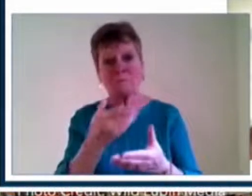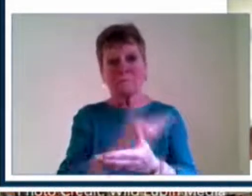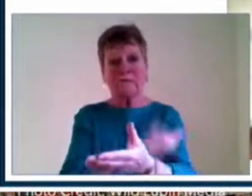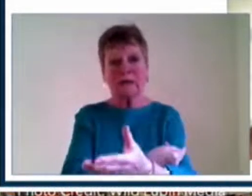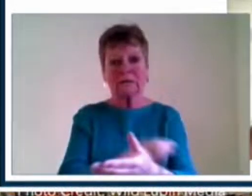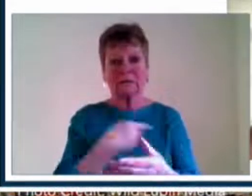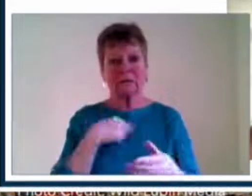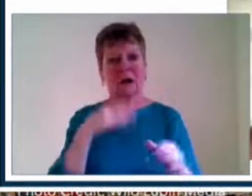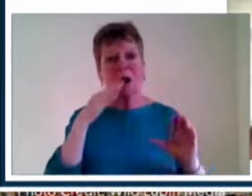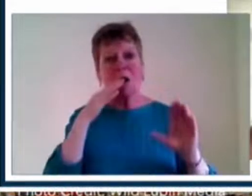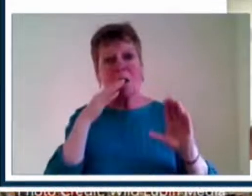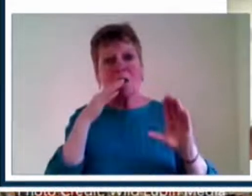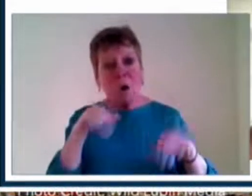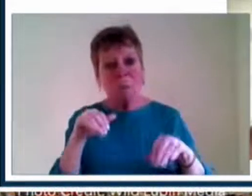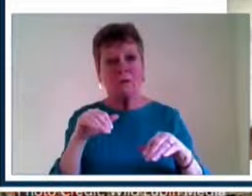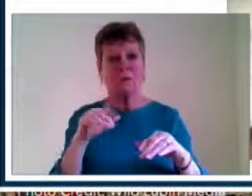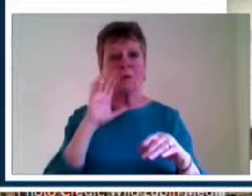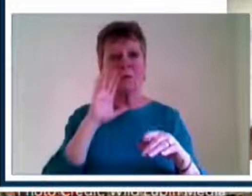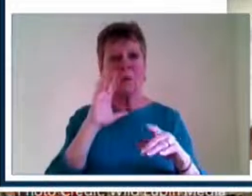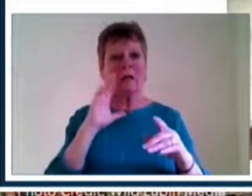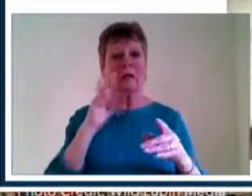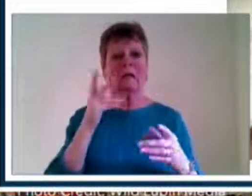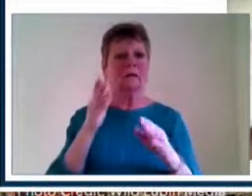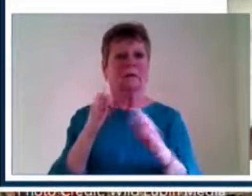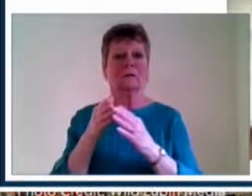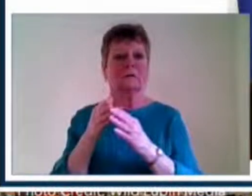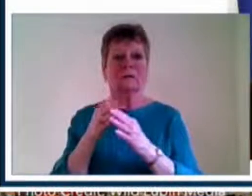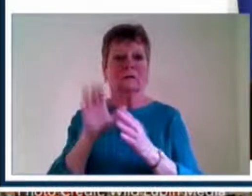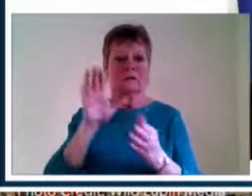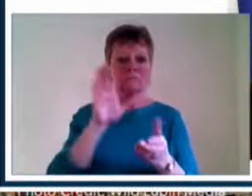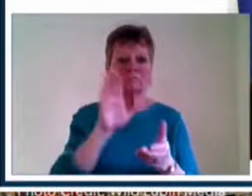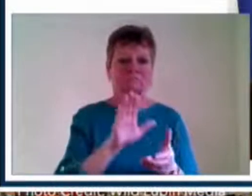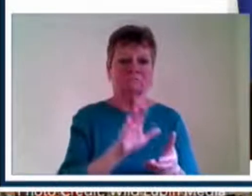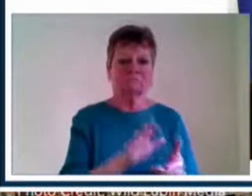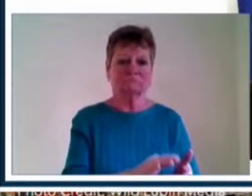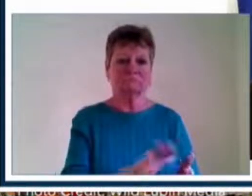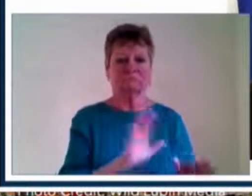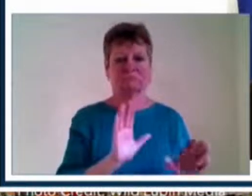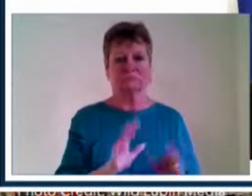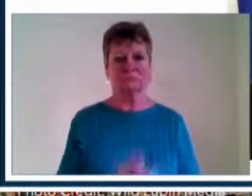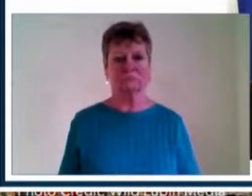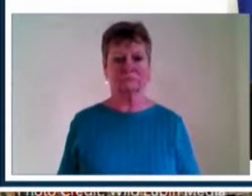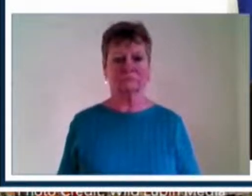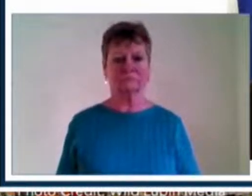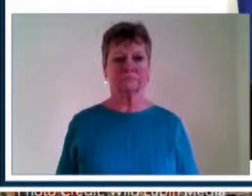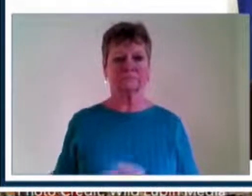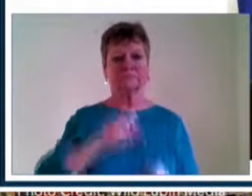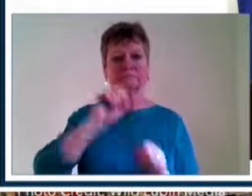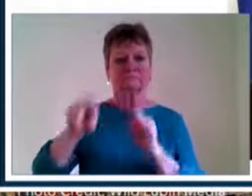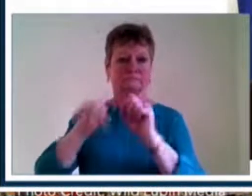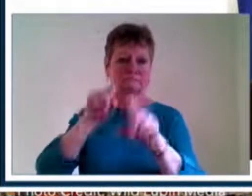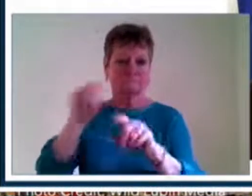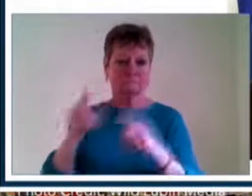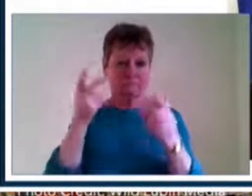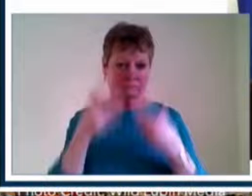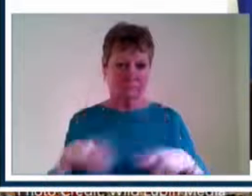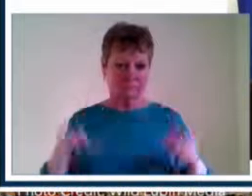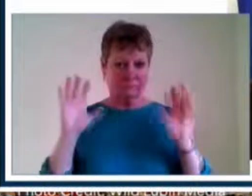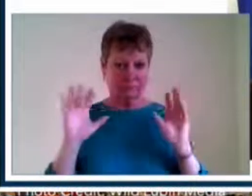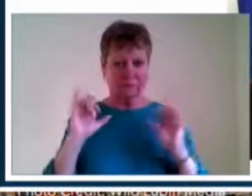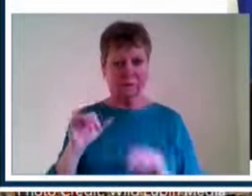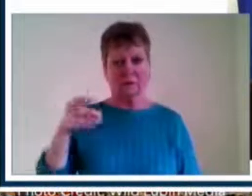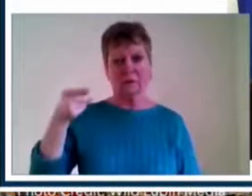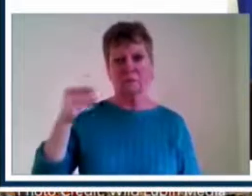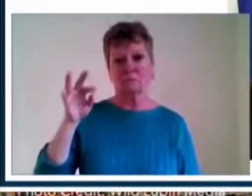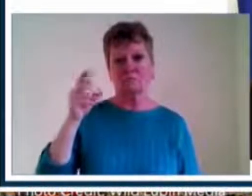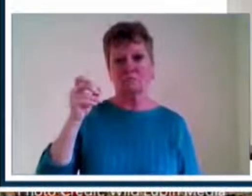be able to start to move away from that in the near future. And that's all the time we have for questions today. Premier? Thank you,